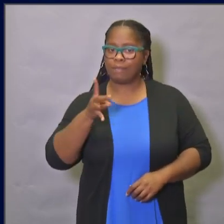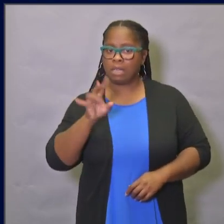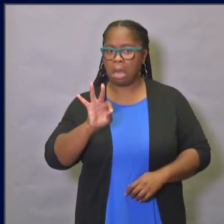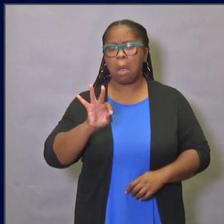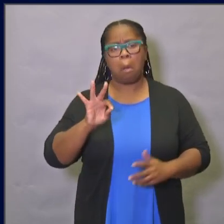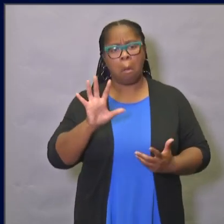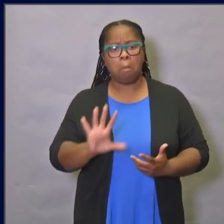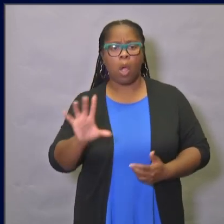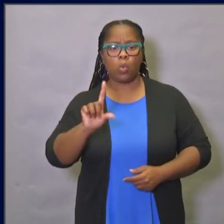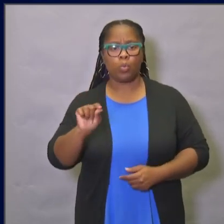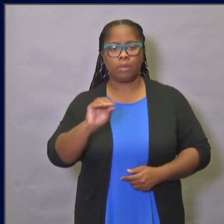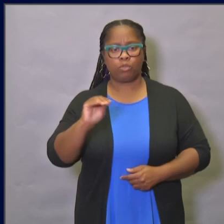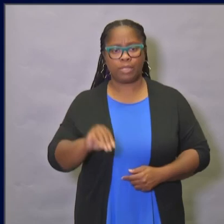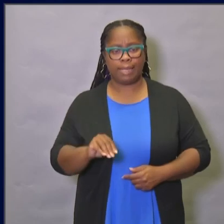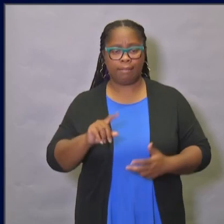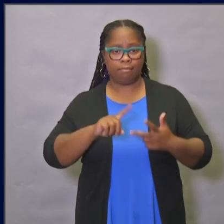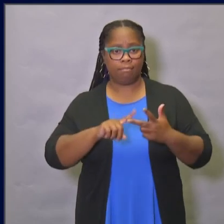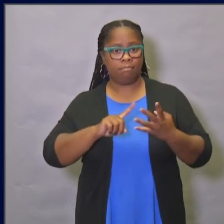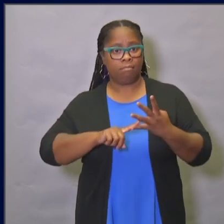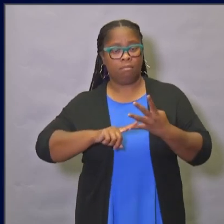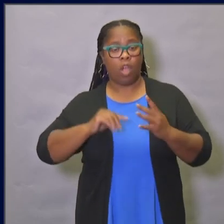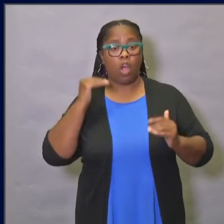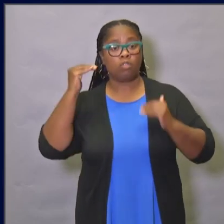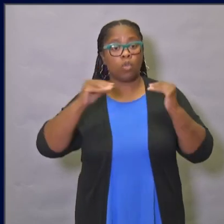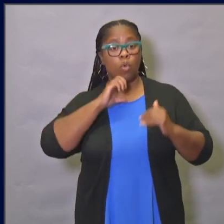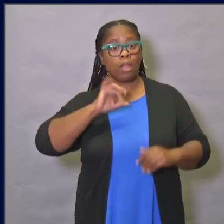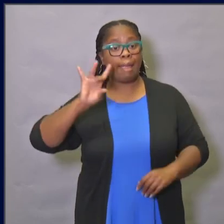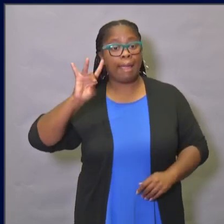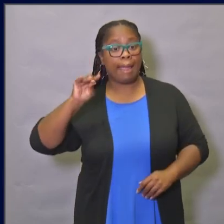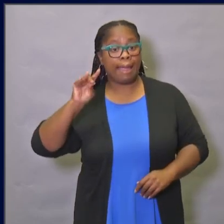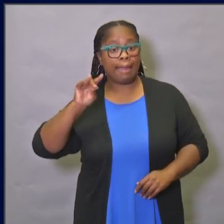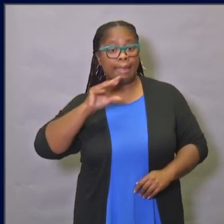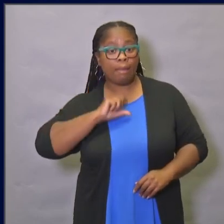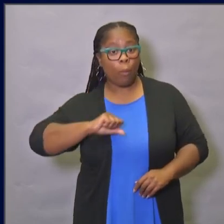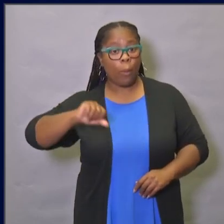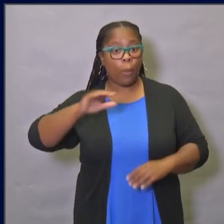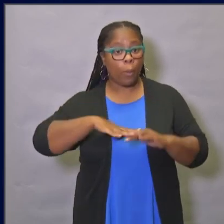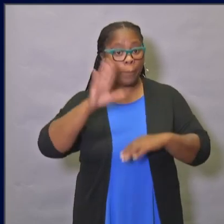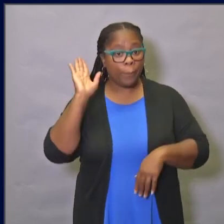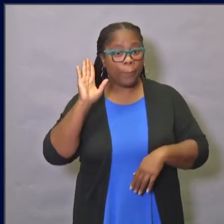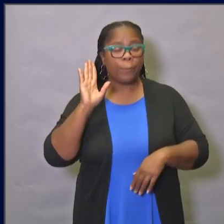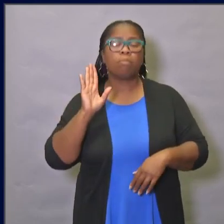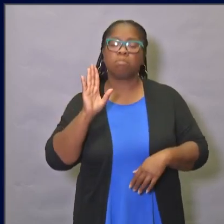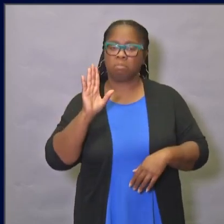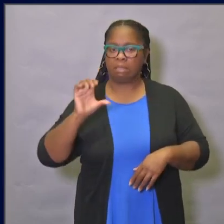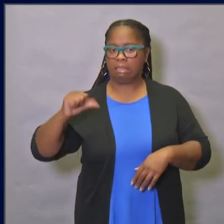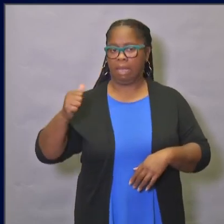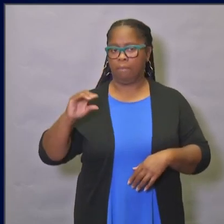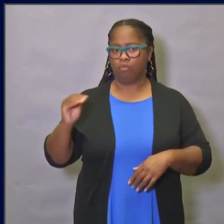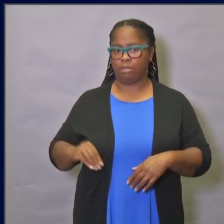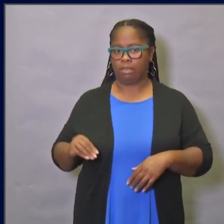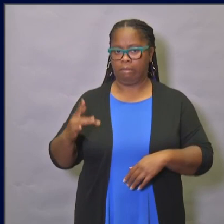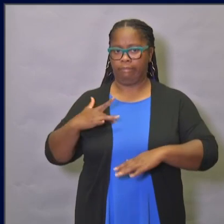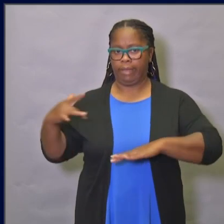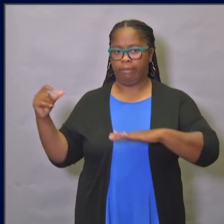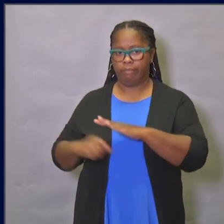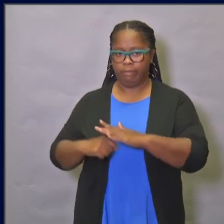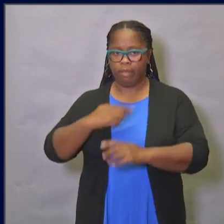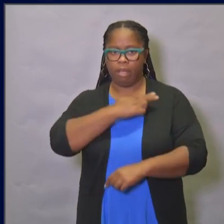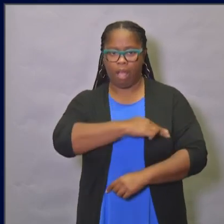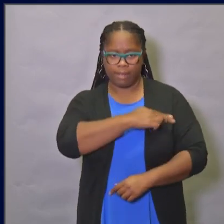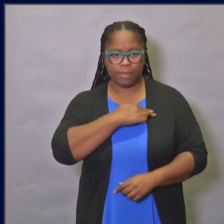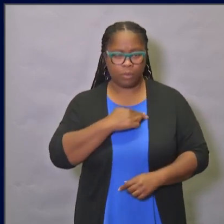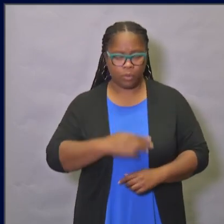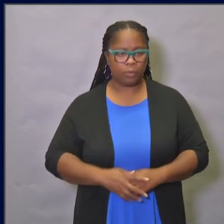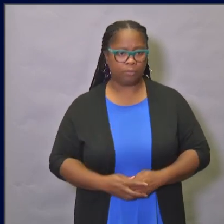of the hospitalizations, and adults 80 years old and older comprise an additional 10% of hospitalized